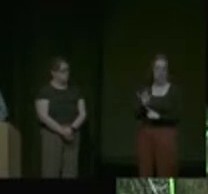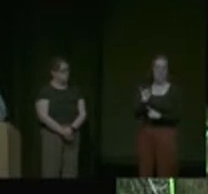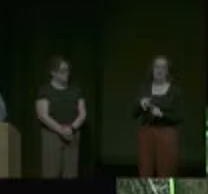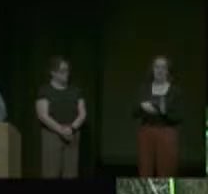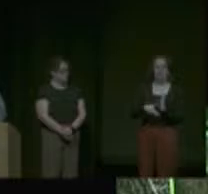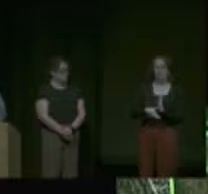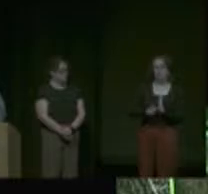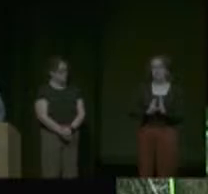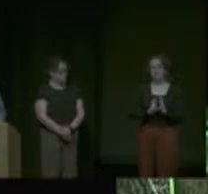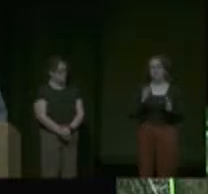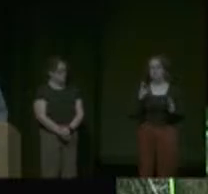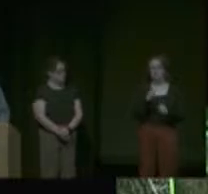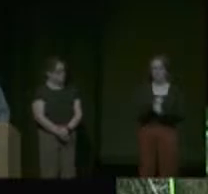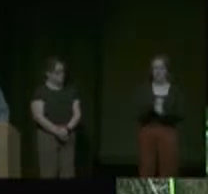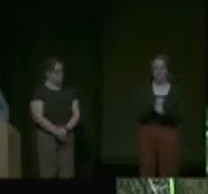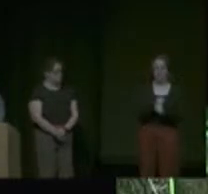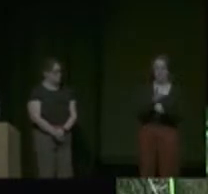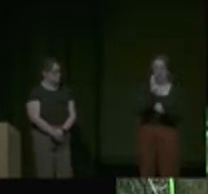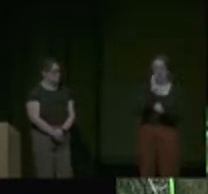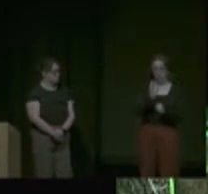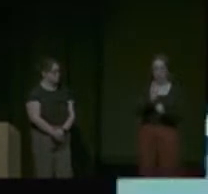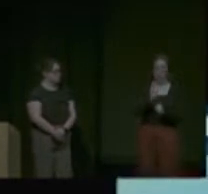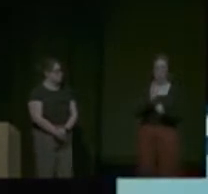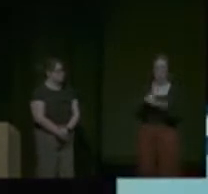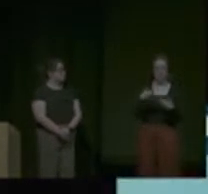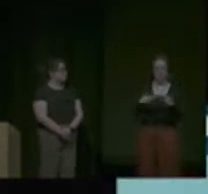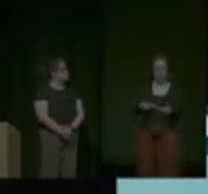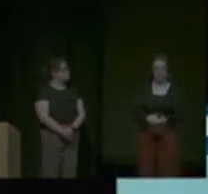area and process as we go here.